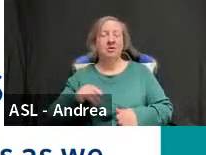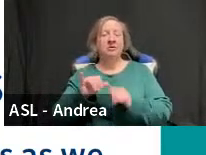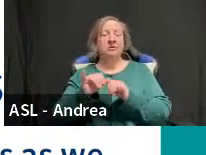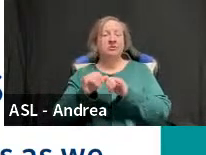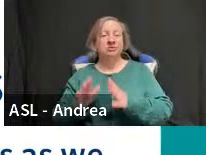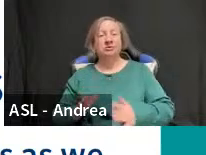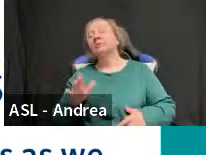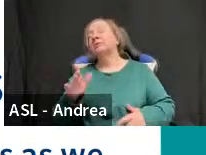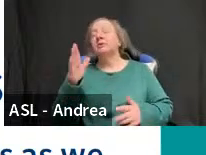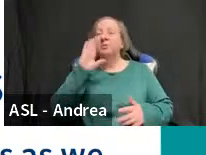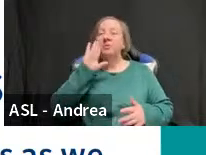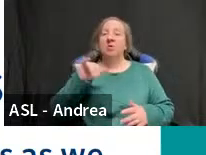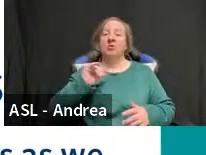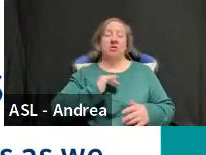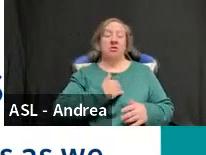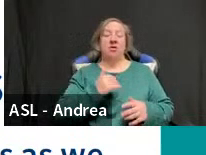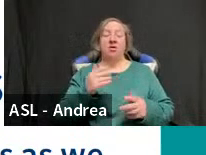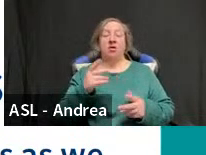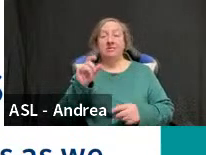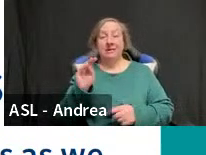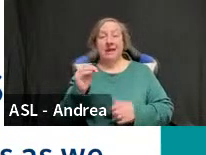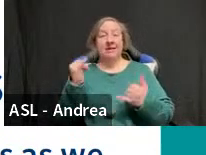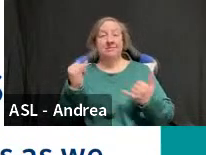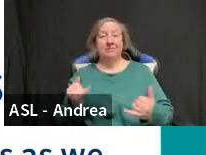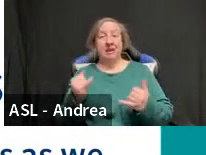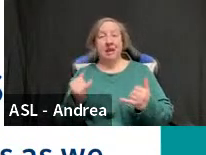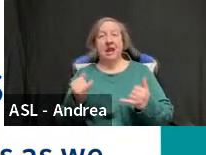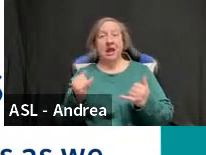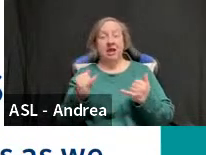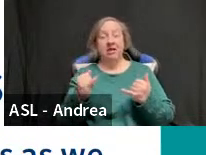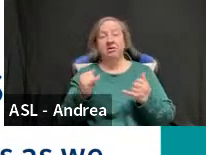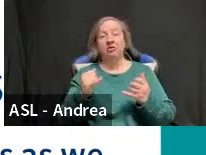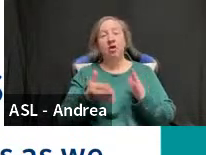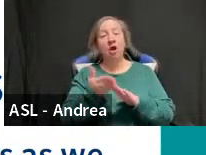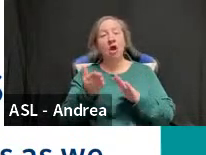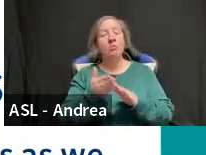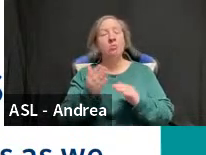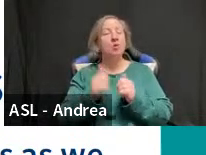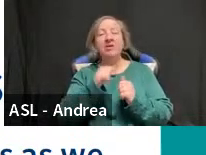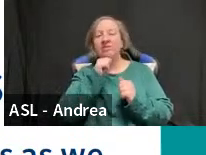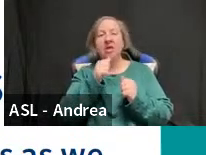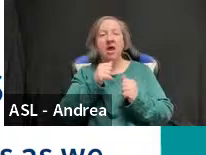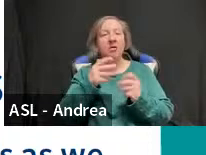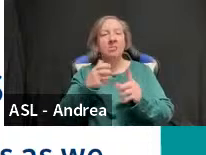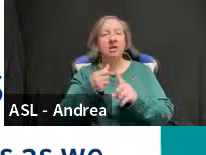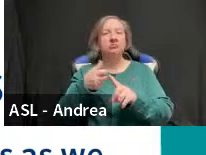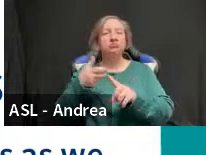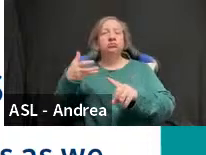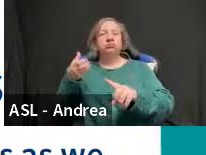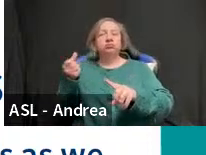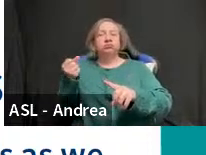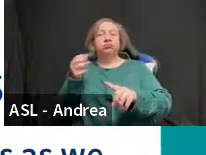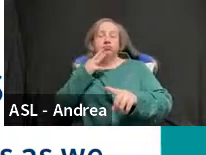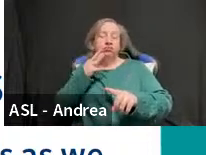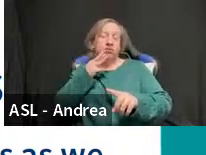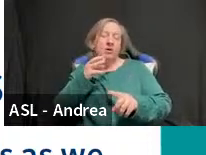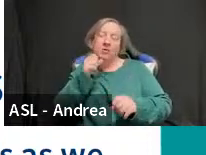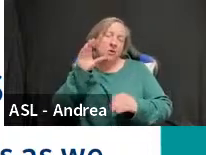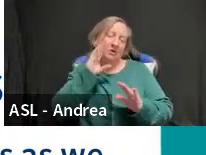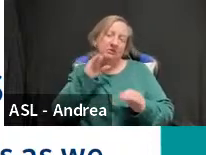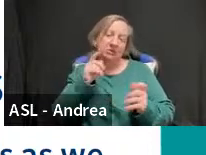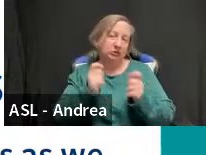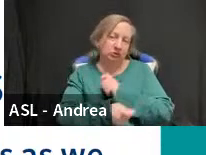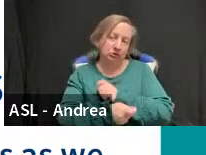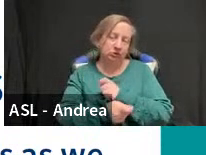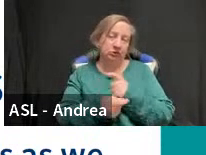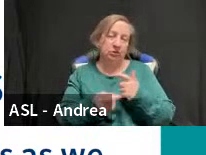dams currently operate with minimal water storage right now. We don't expect that to change. We